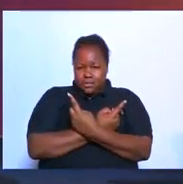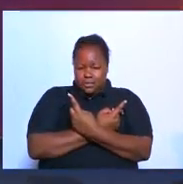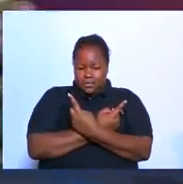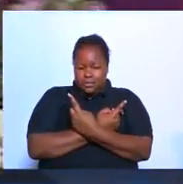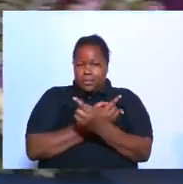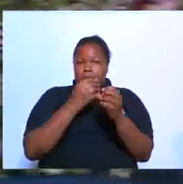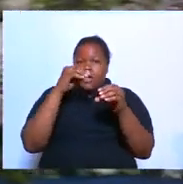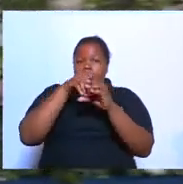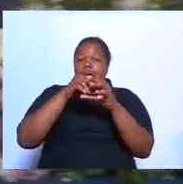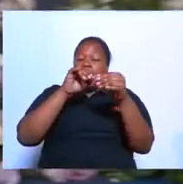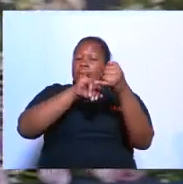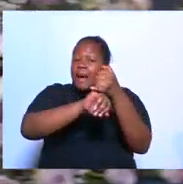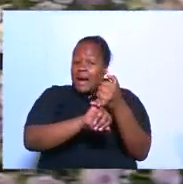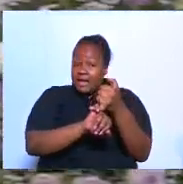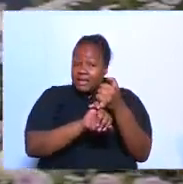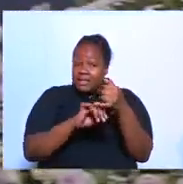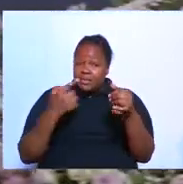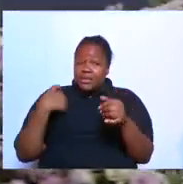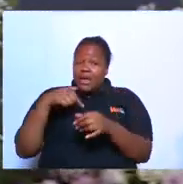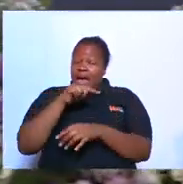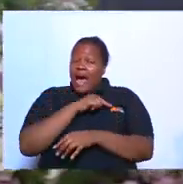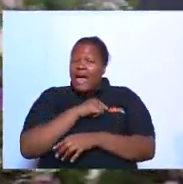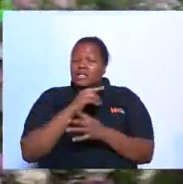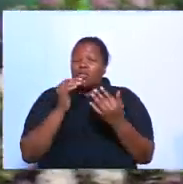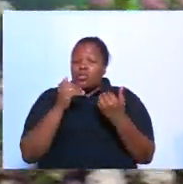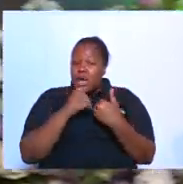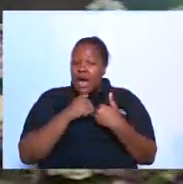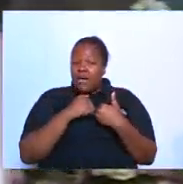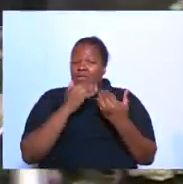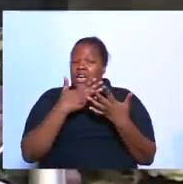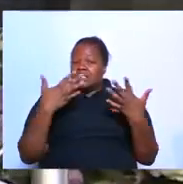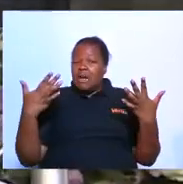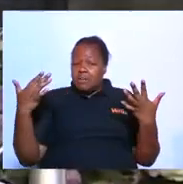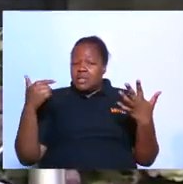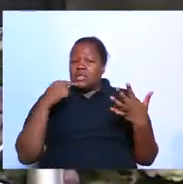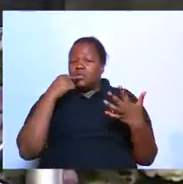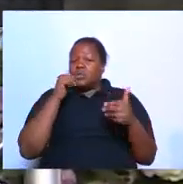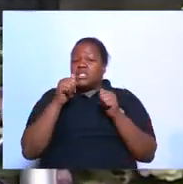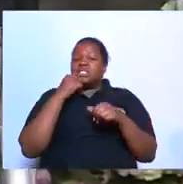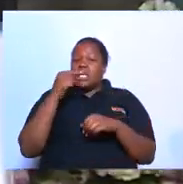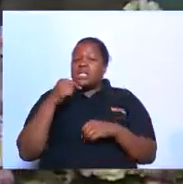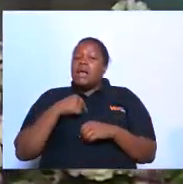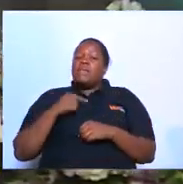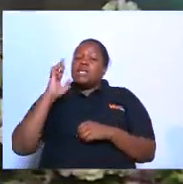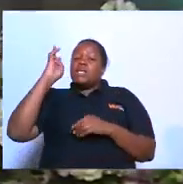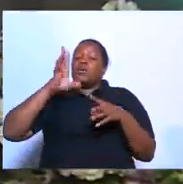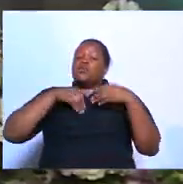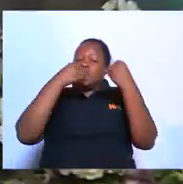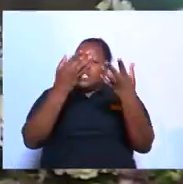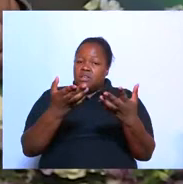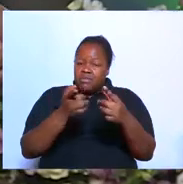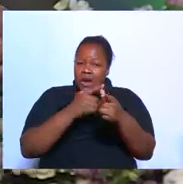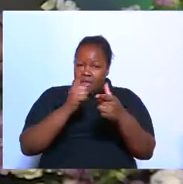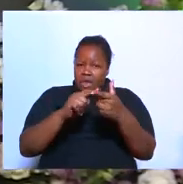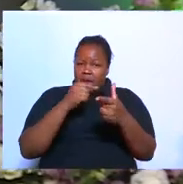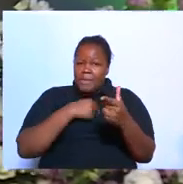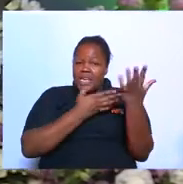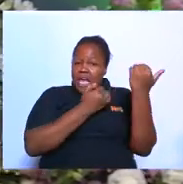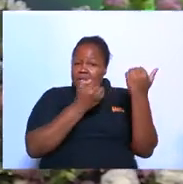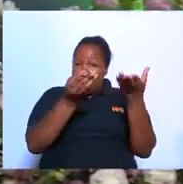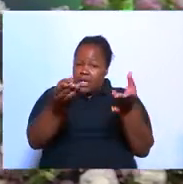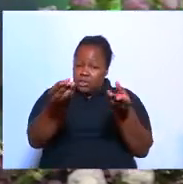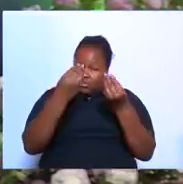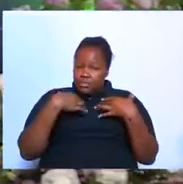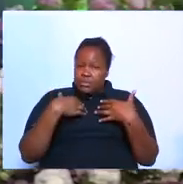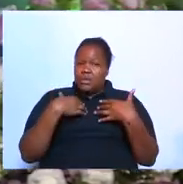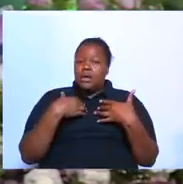in marriage we don't have so-called I will give it to get something from you no